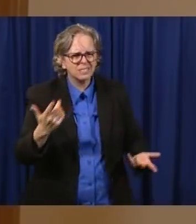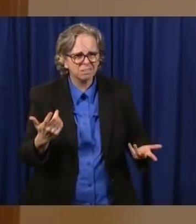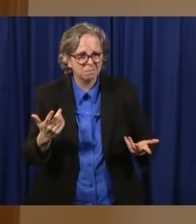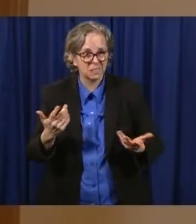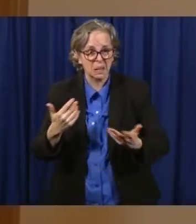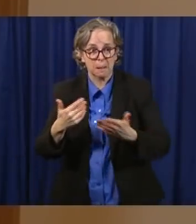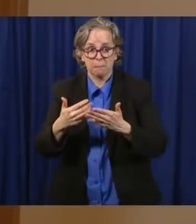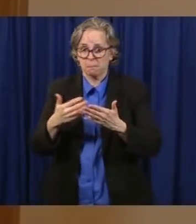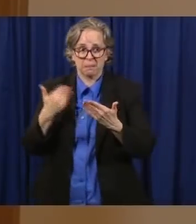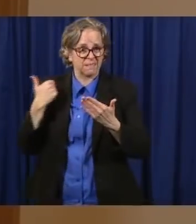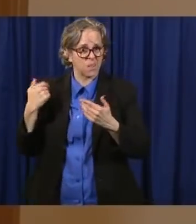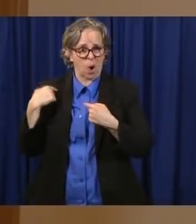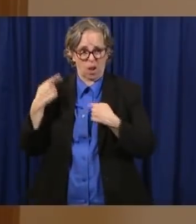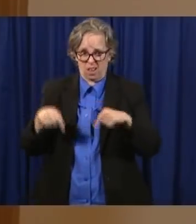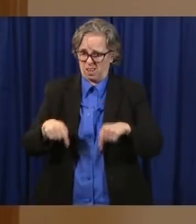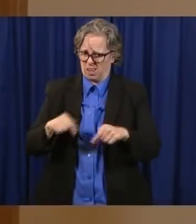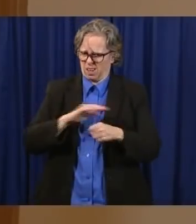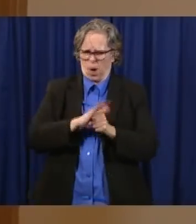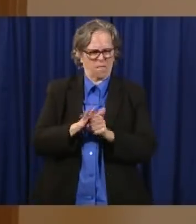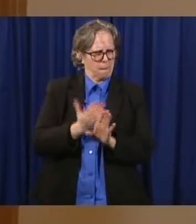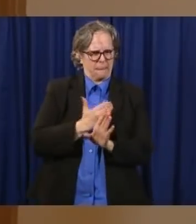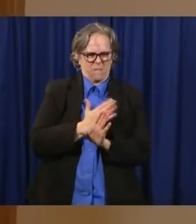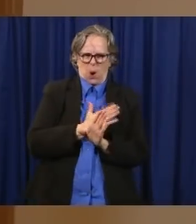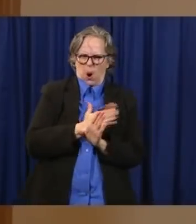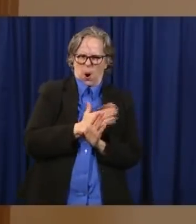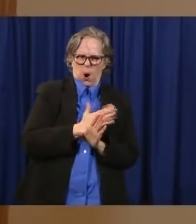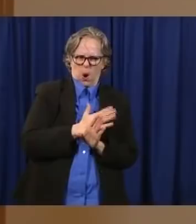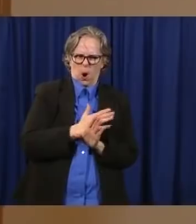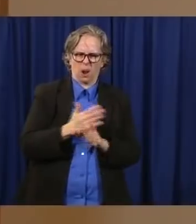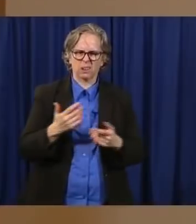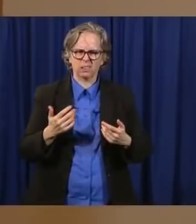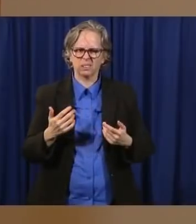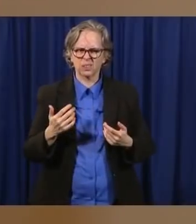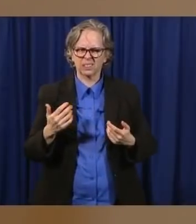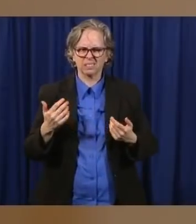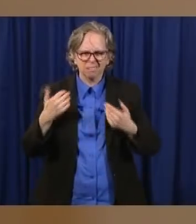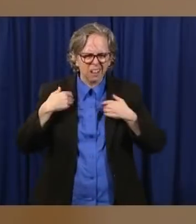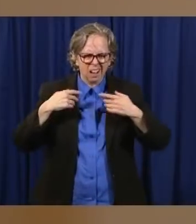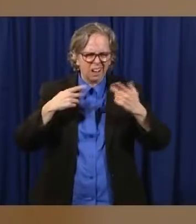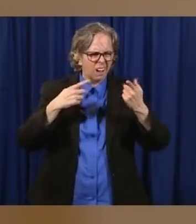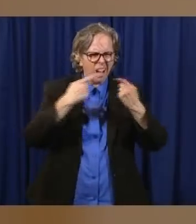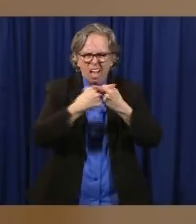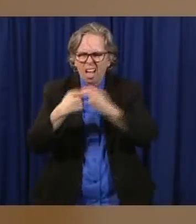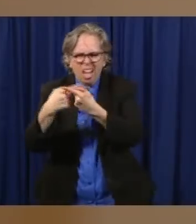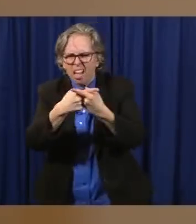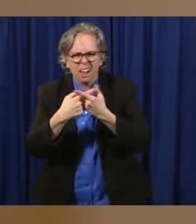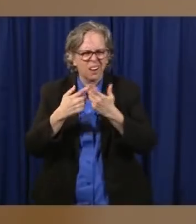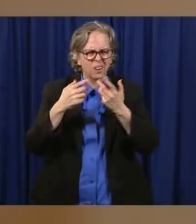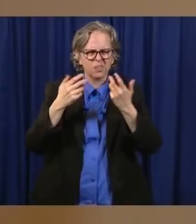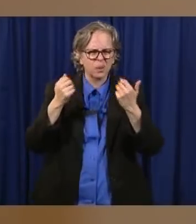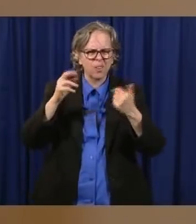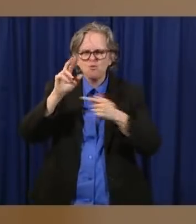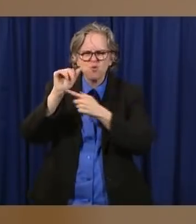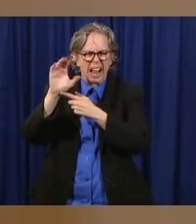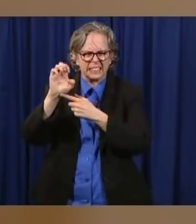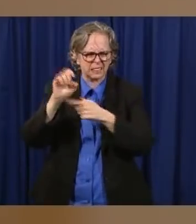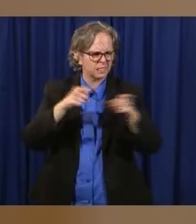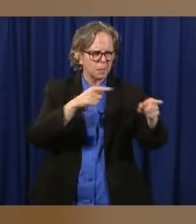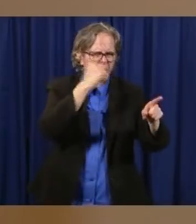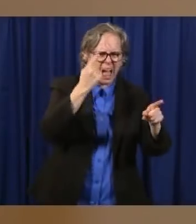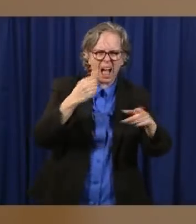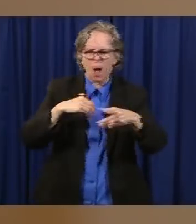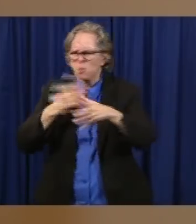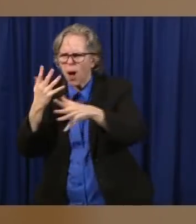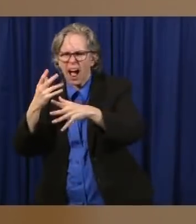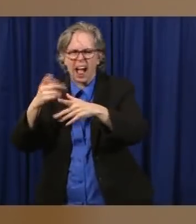faced COVID-19 and coronavirus. But we are now learning that the fatality rate is disproportionate in